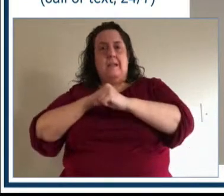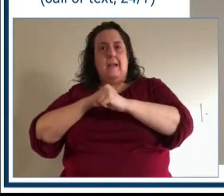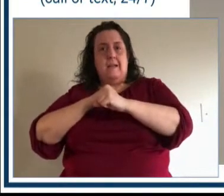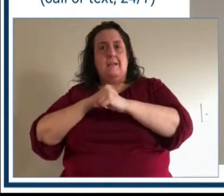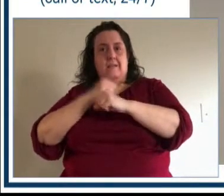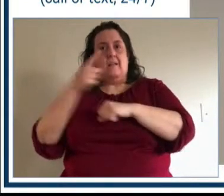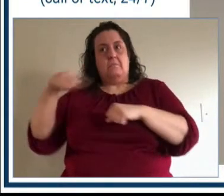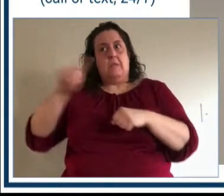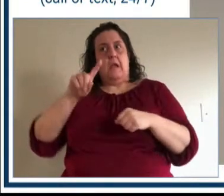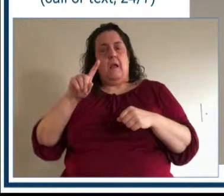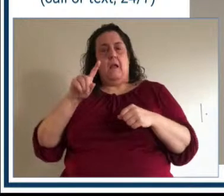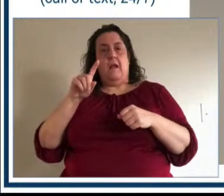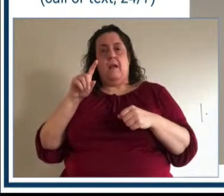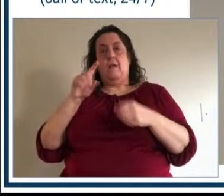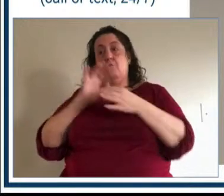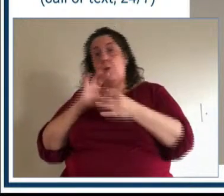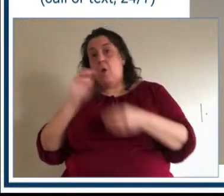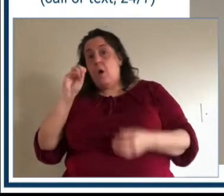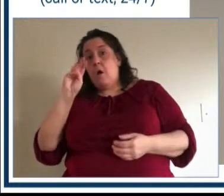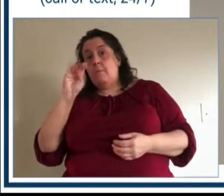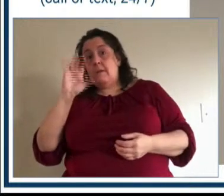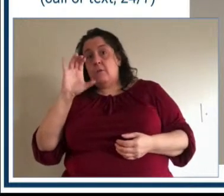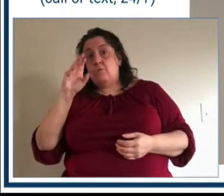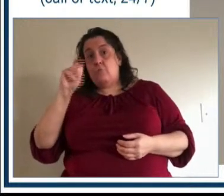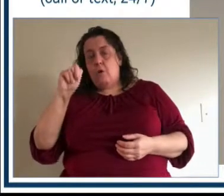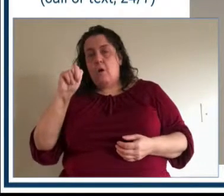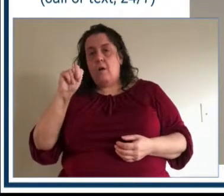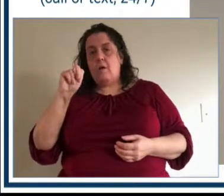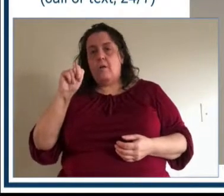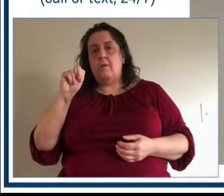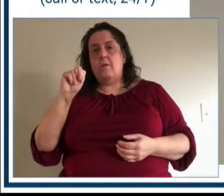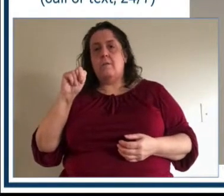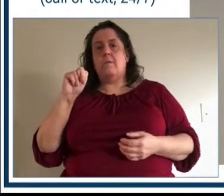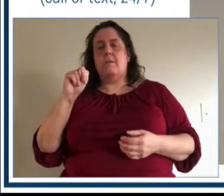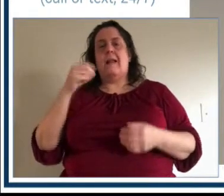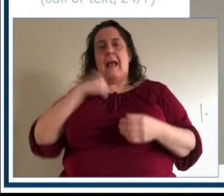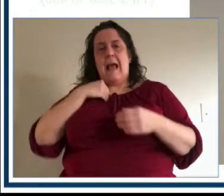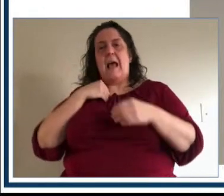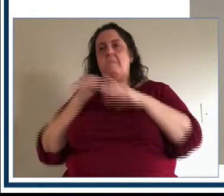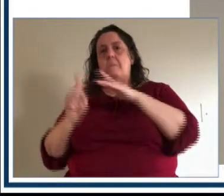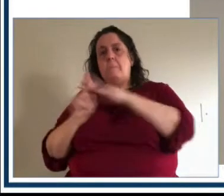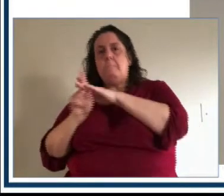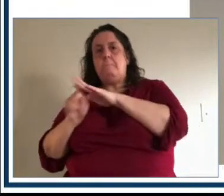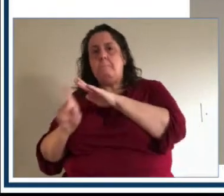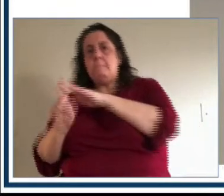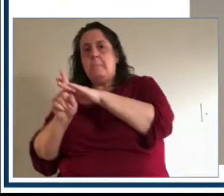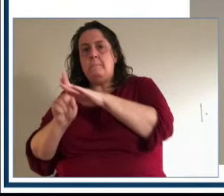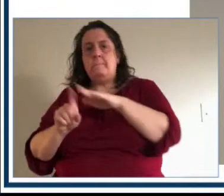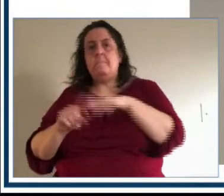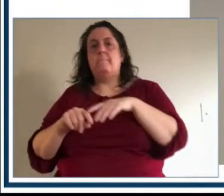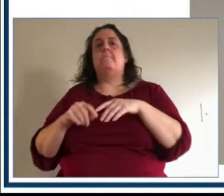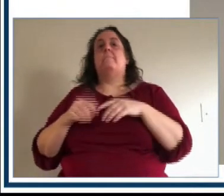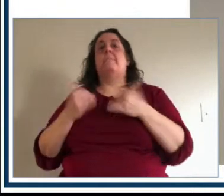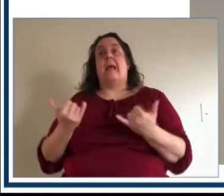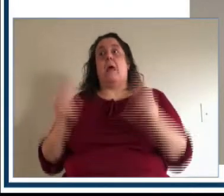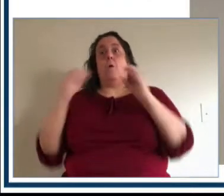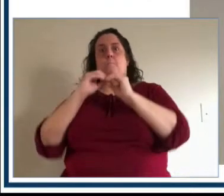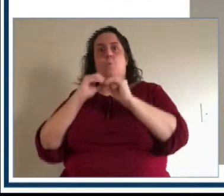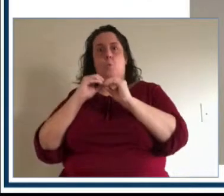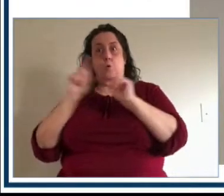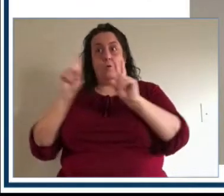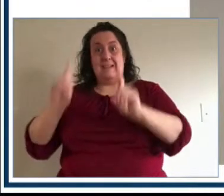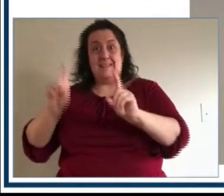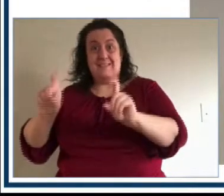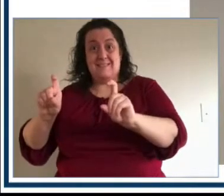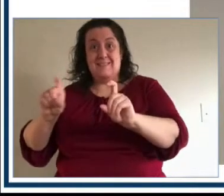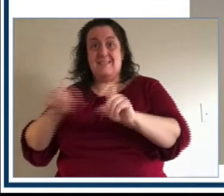with Omicron, clearly we're seeing some breakthrough cases. But now with the enhanced testing measures in place,